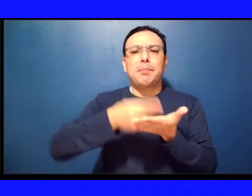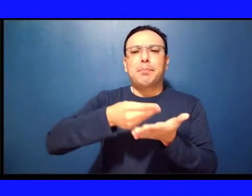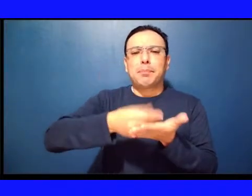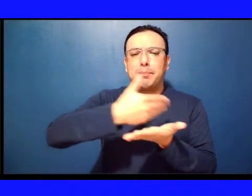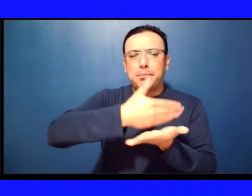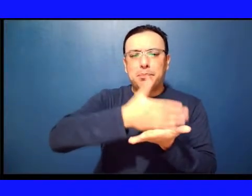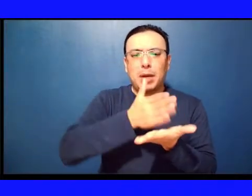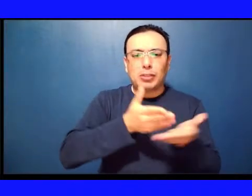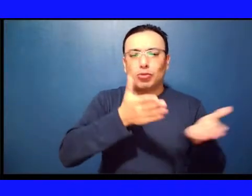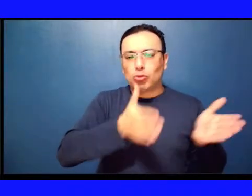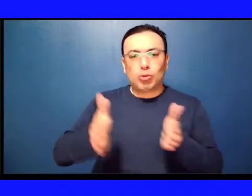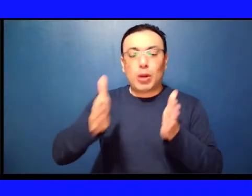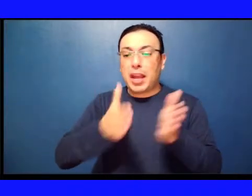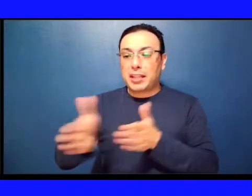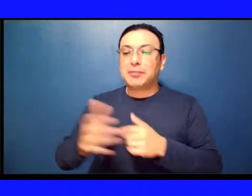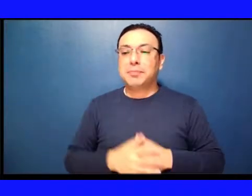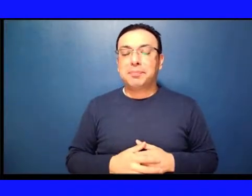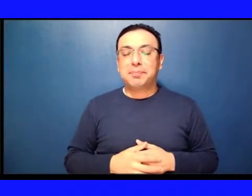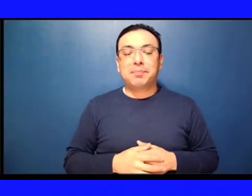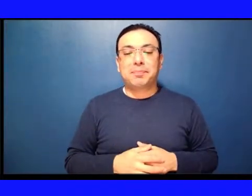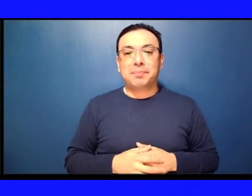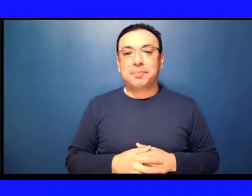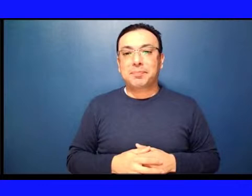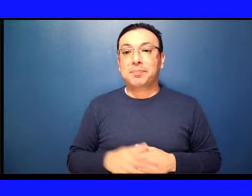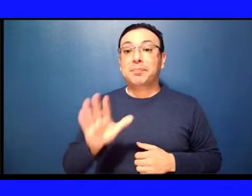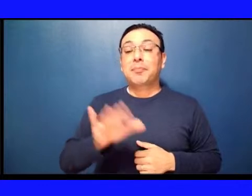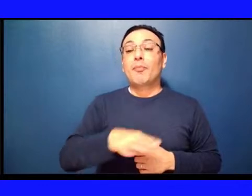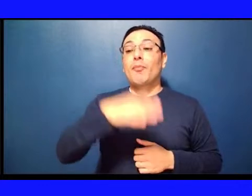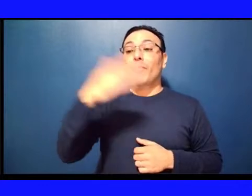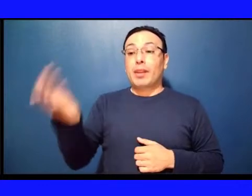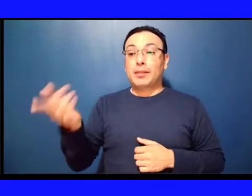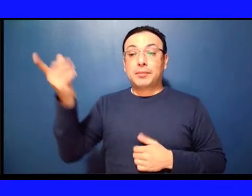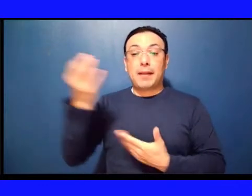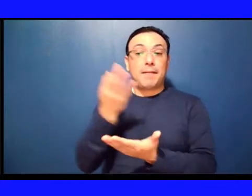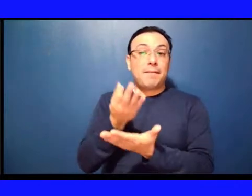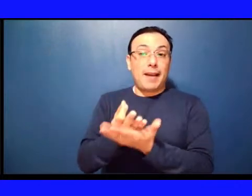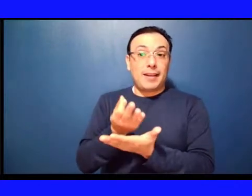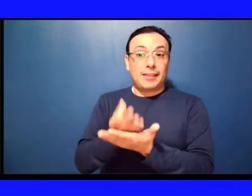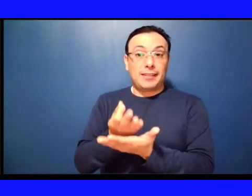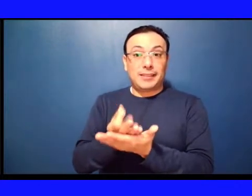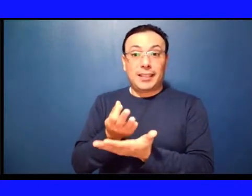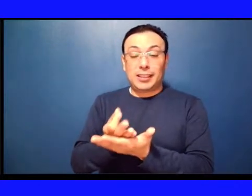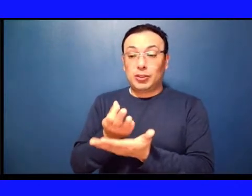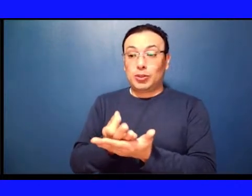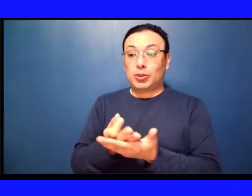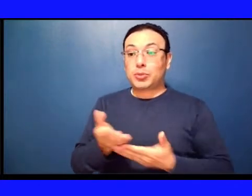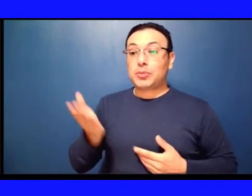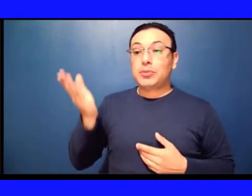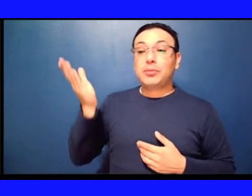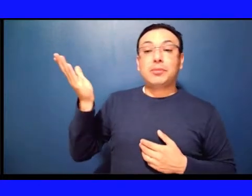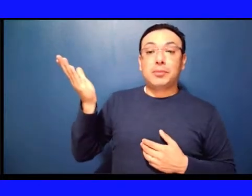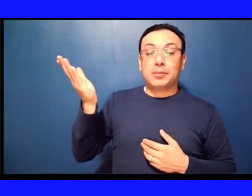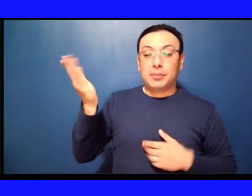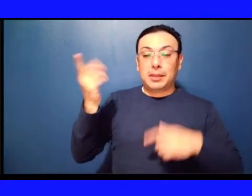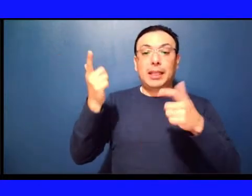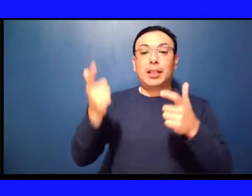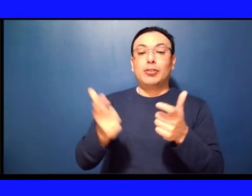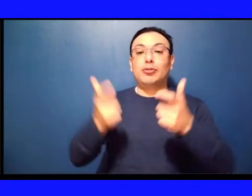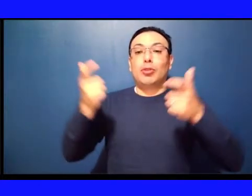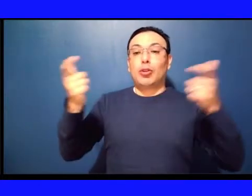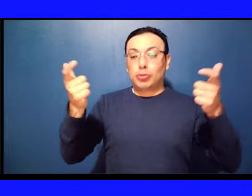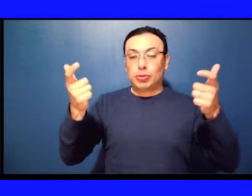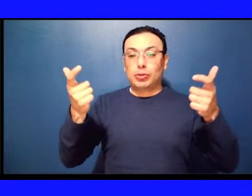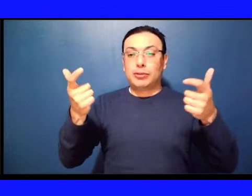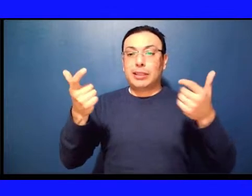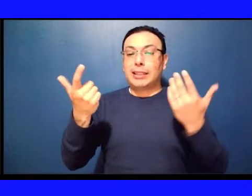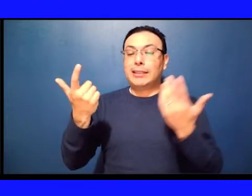FMAP situation have been addressed. We continue to work with the state on those Medicaid initiatives that are works in